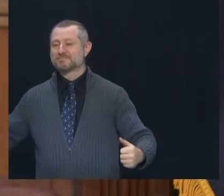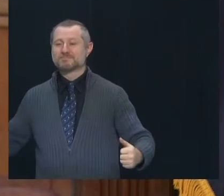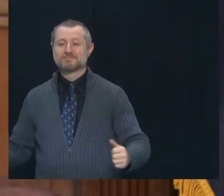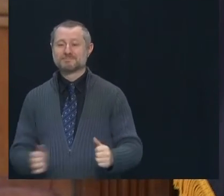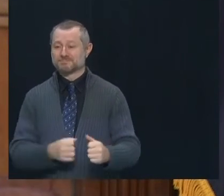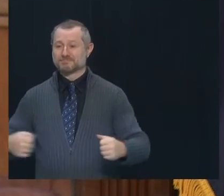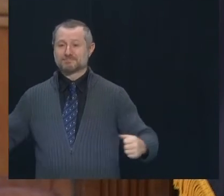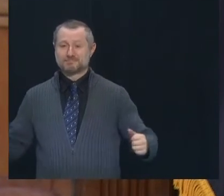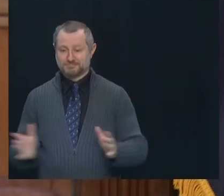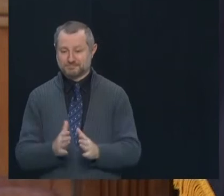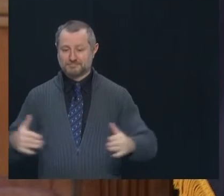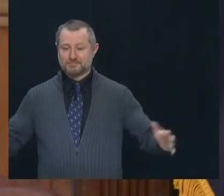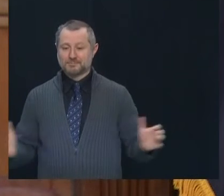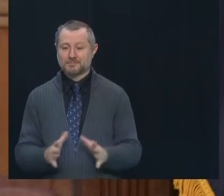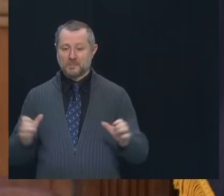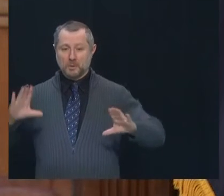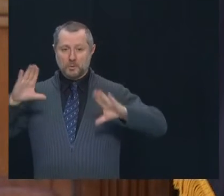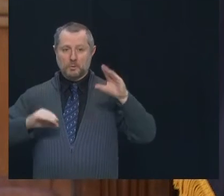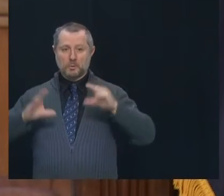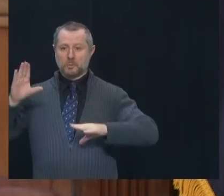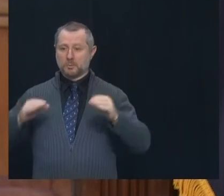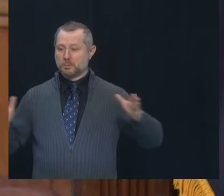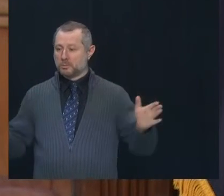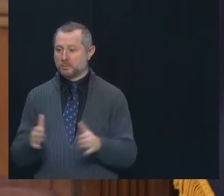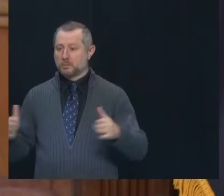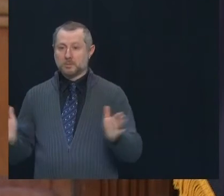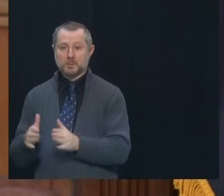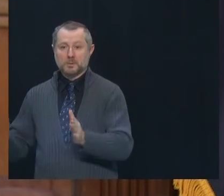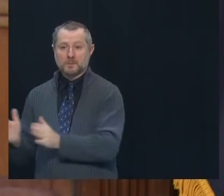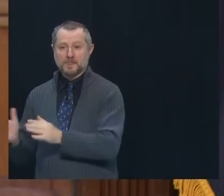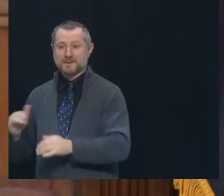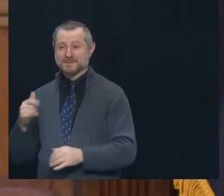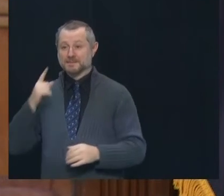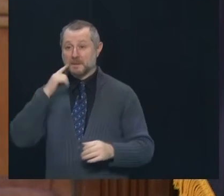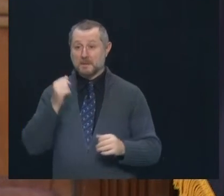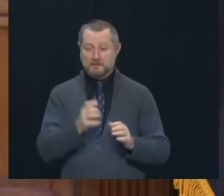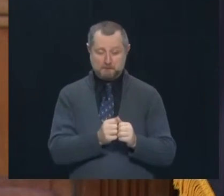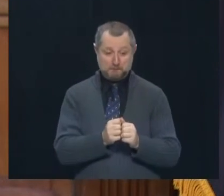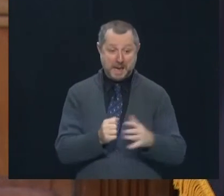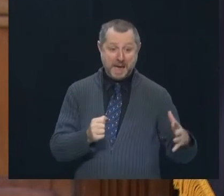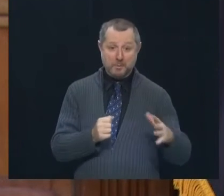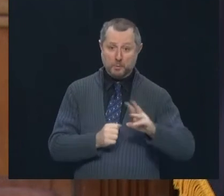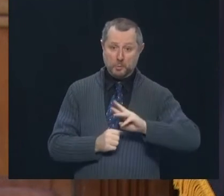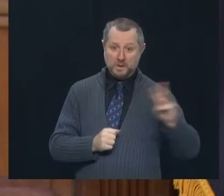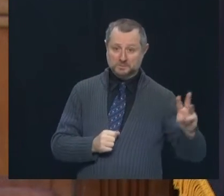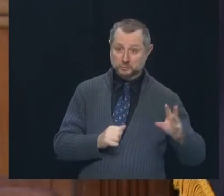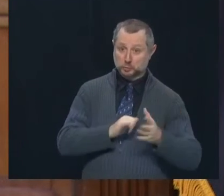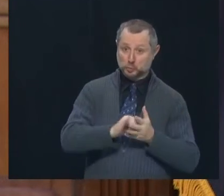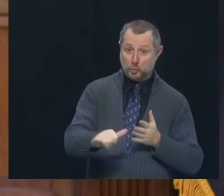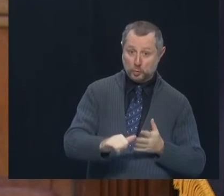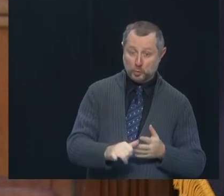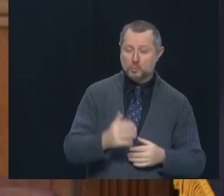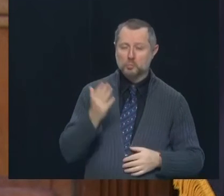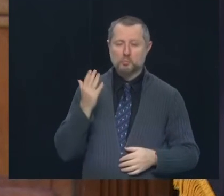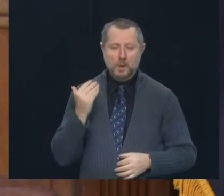We just expanded the Western New York hospital capacity by ending elective